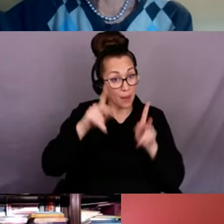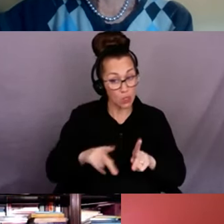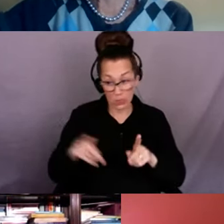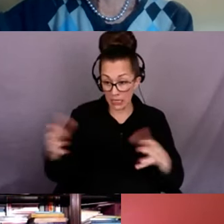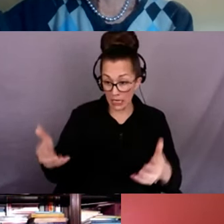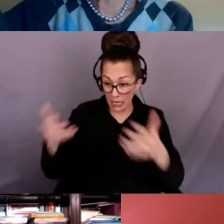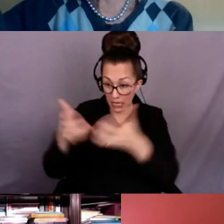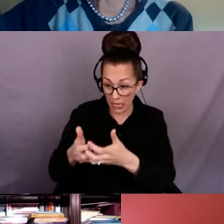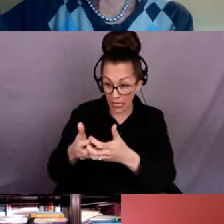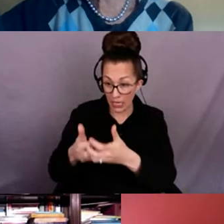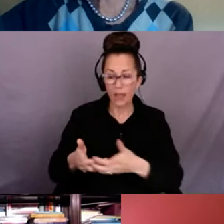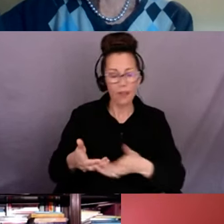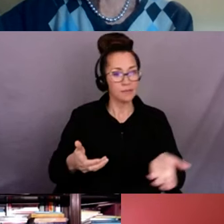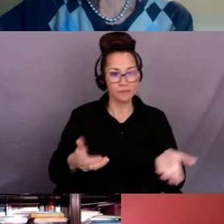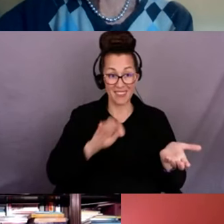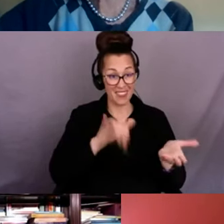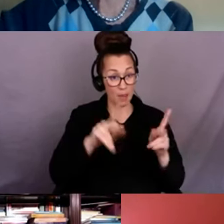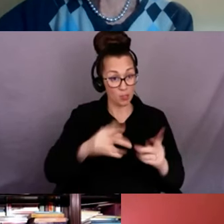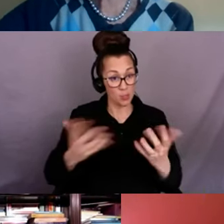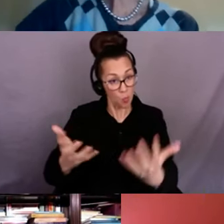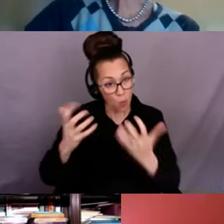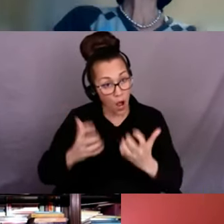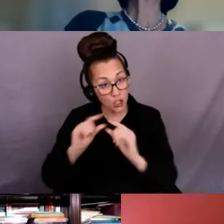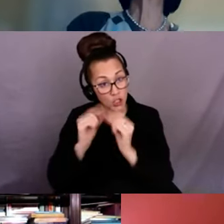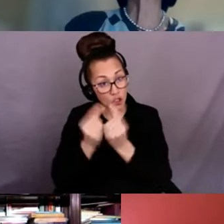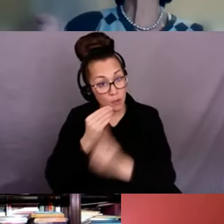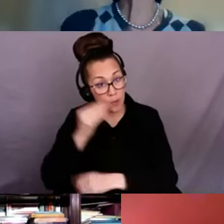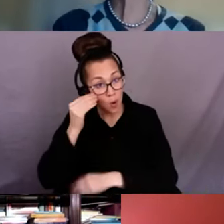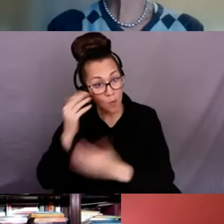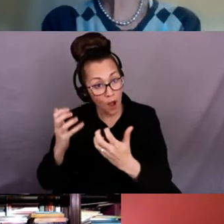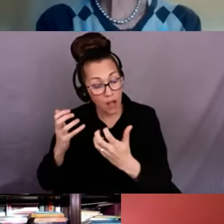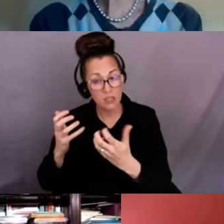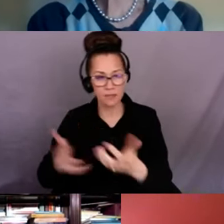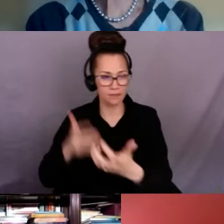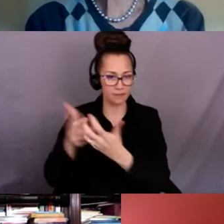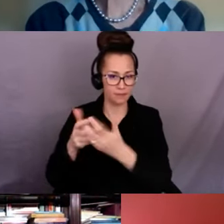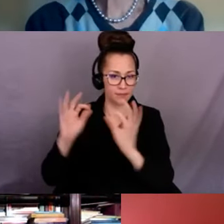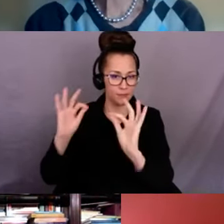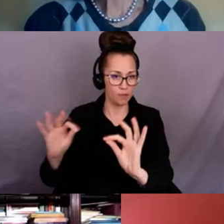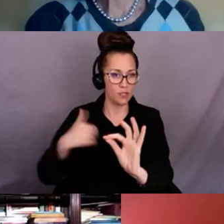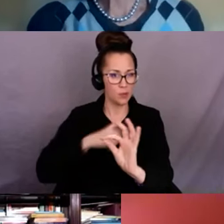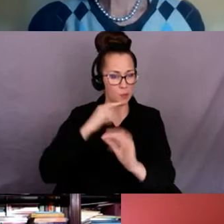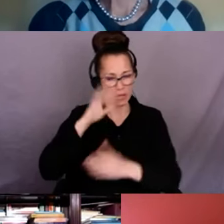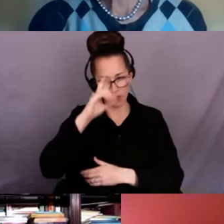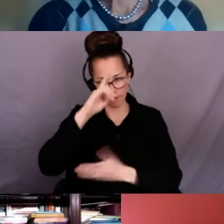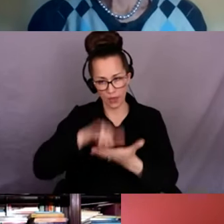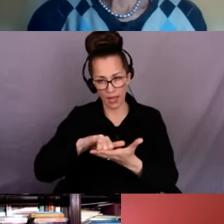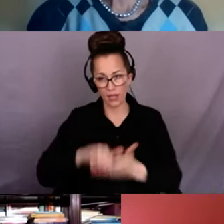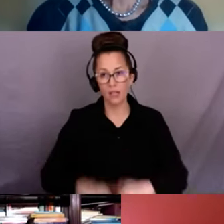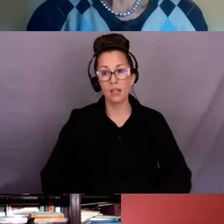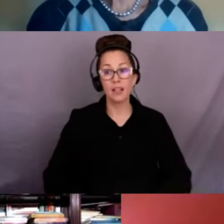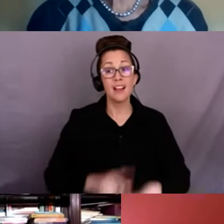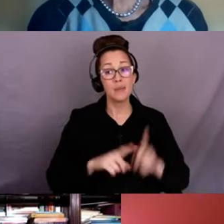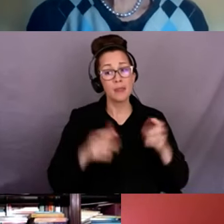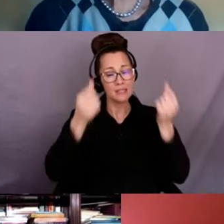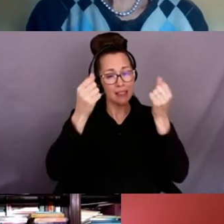an opportunity that an individual wants to pursue or their family wants to pursue, then obviously, a group home should be available. But we have